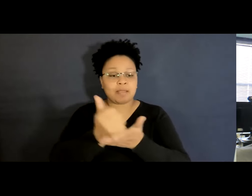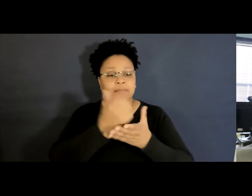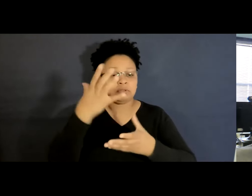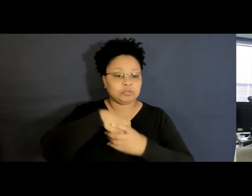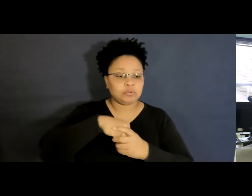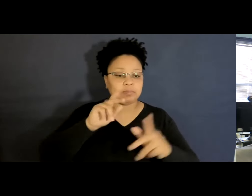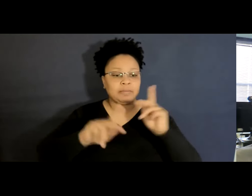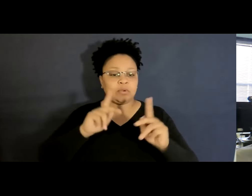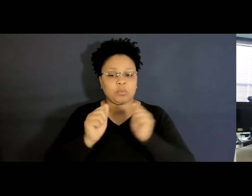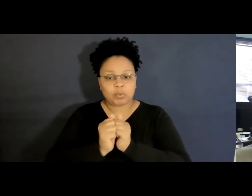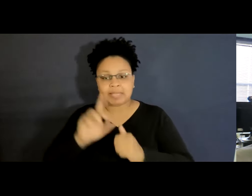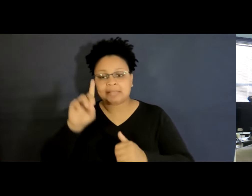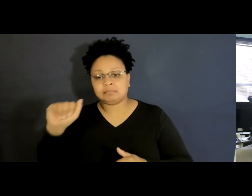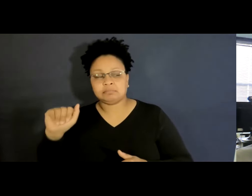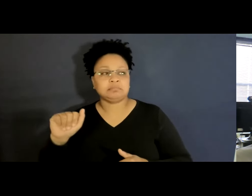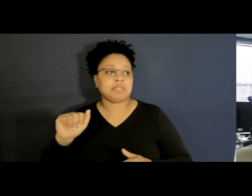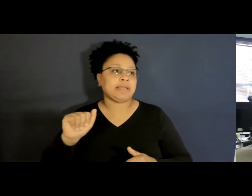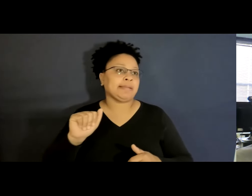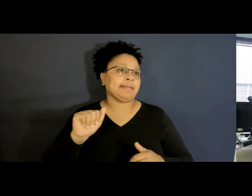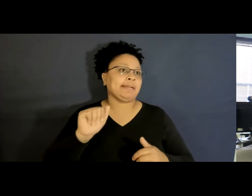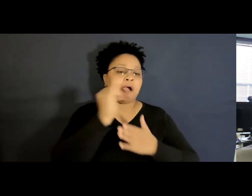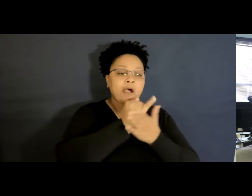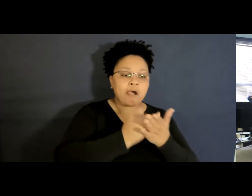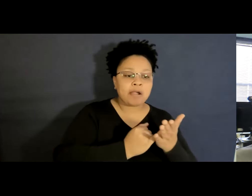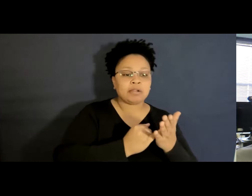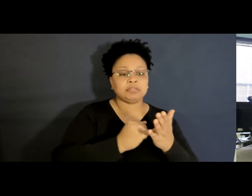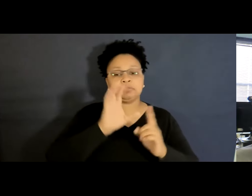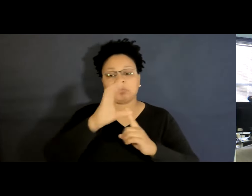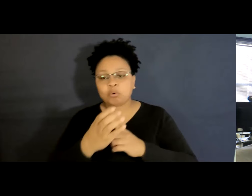in arts and culture, sports,